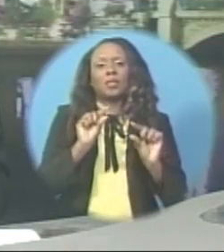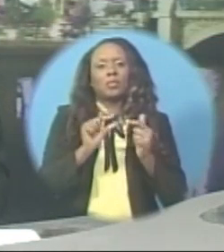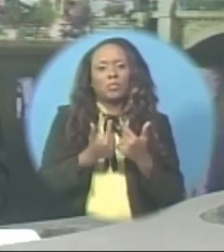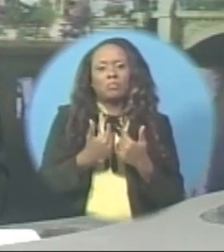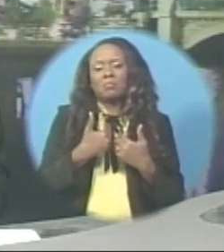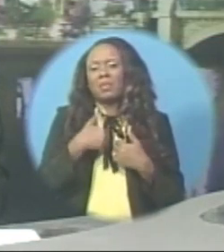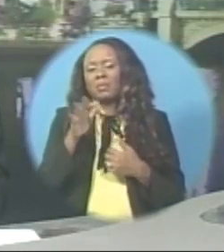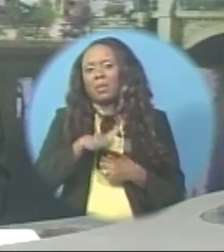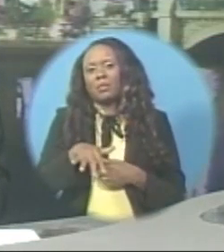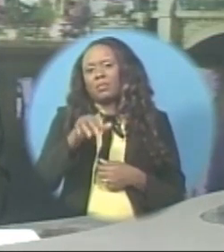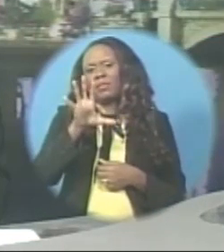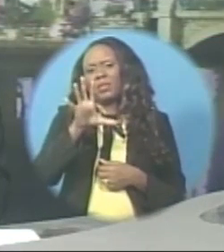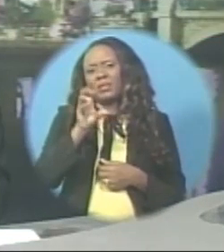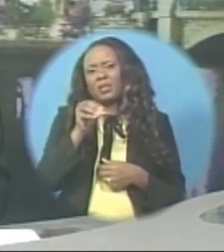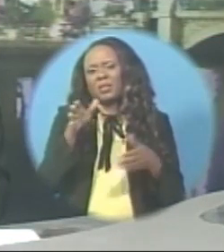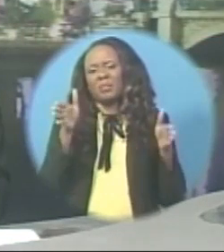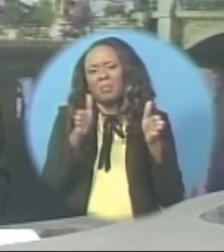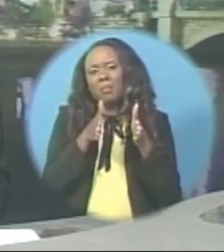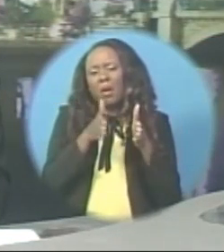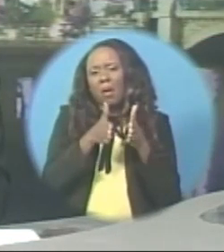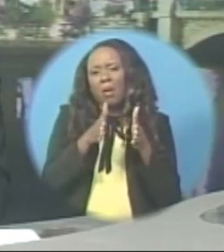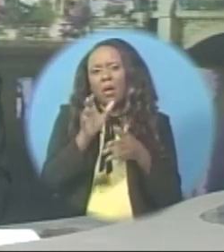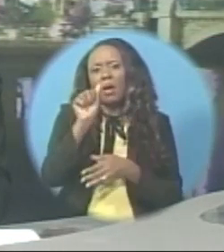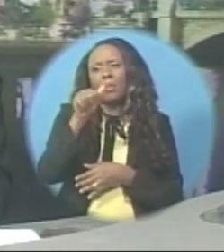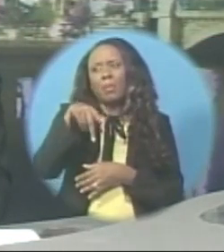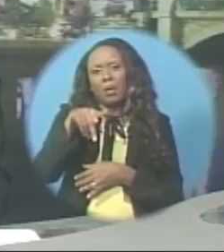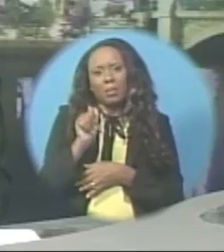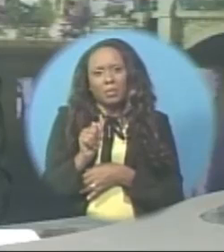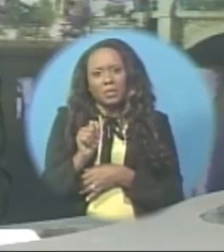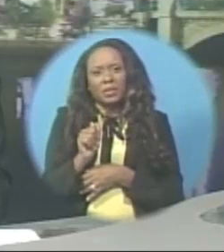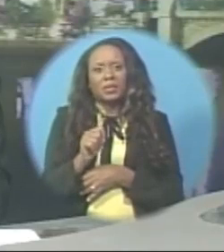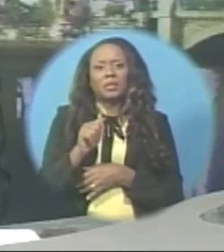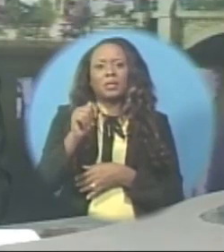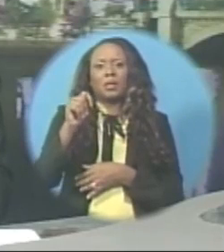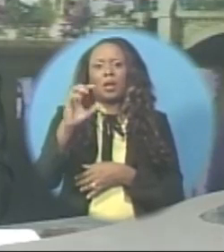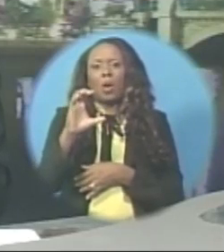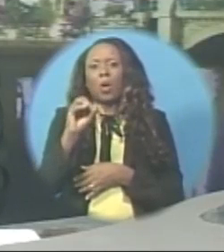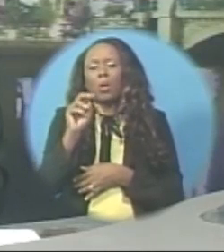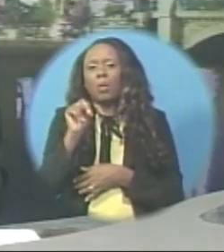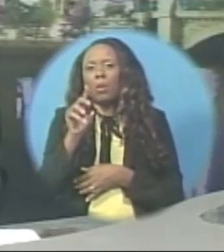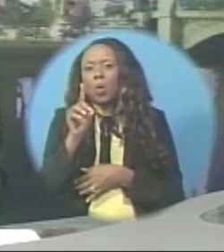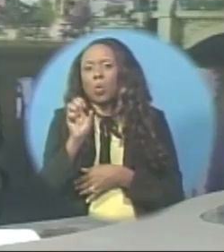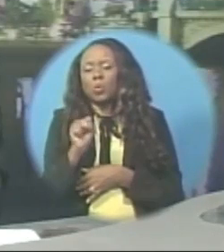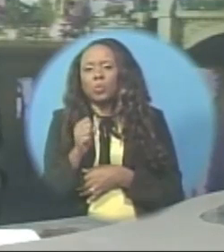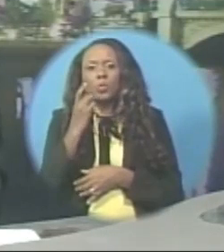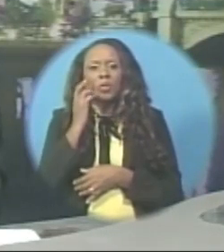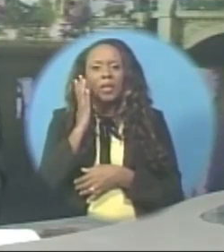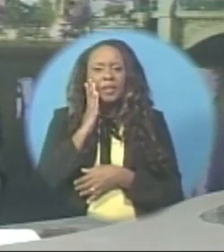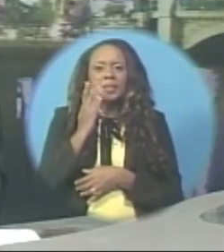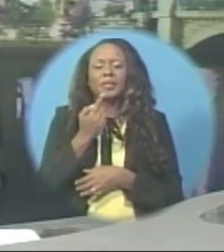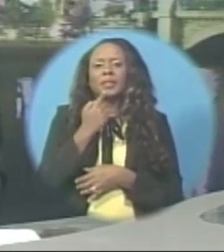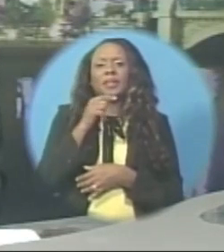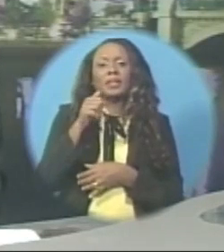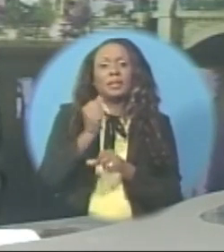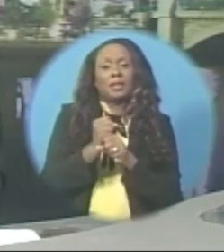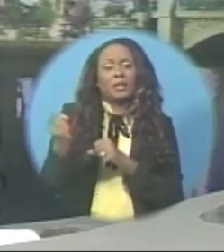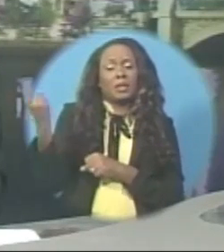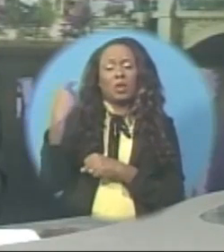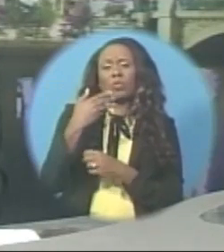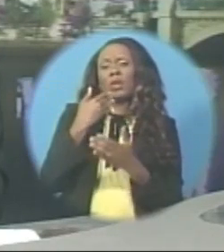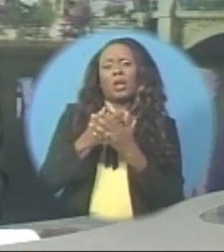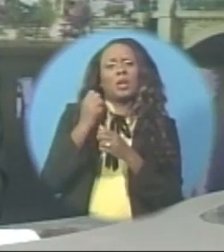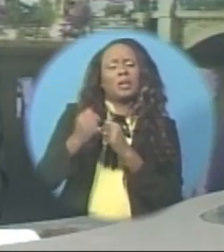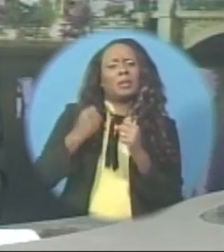says the group consists of 50 smaller scale apartments, condos and hotels, and according to him, 2016 was a good